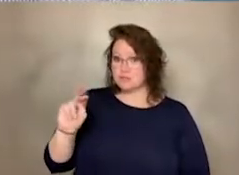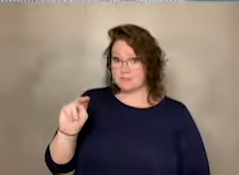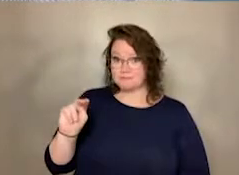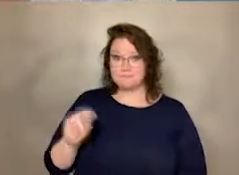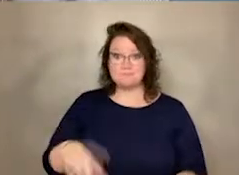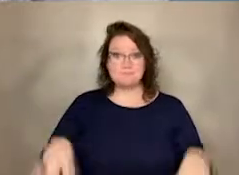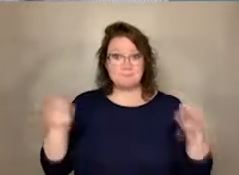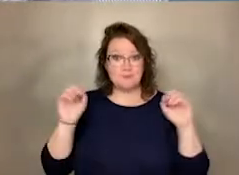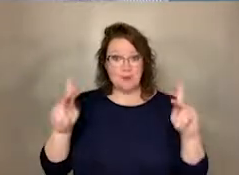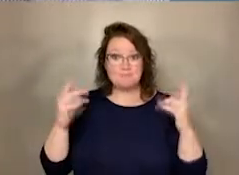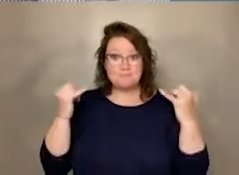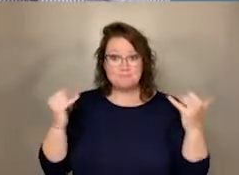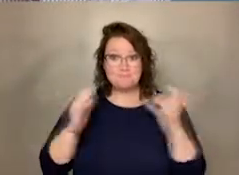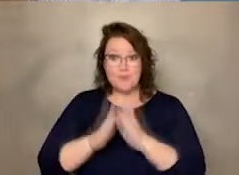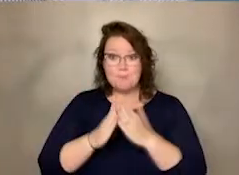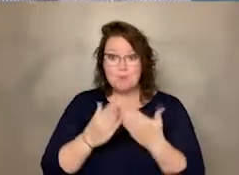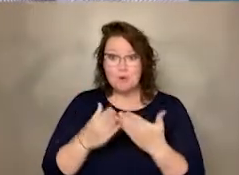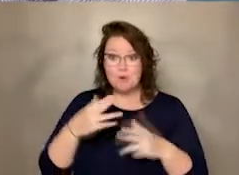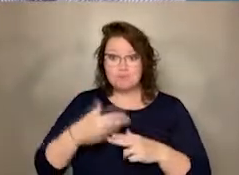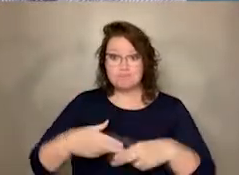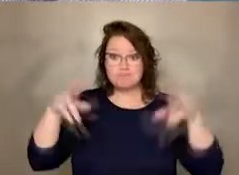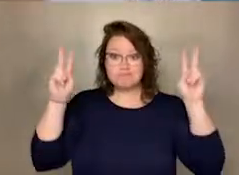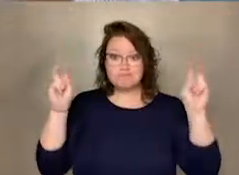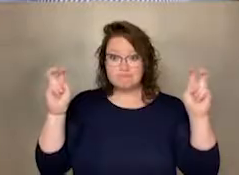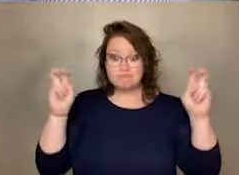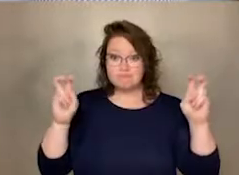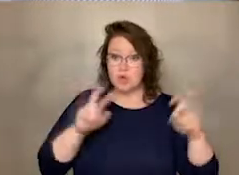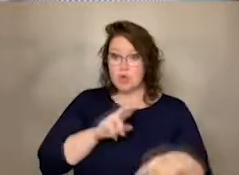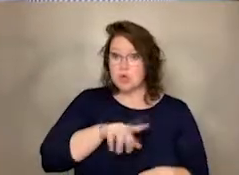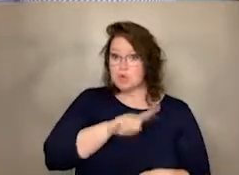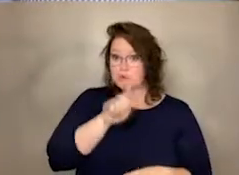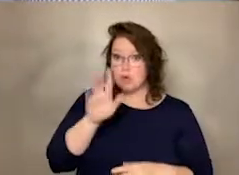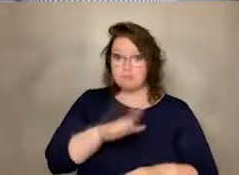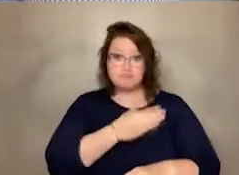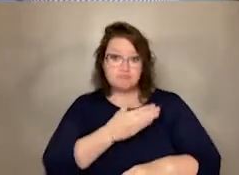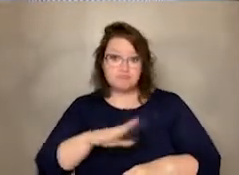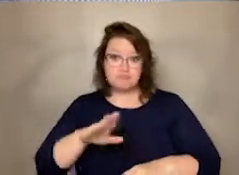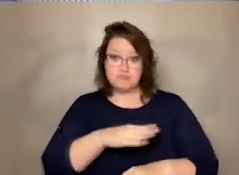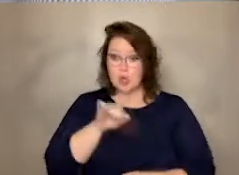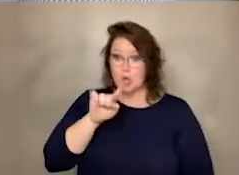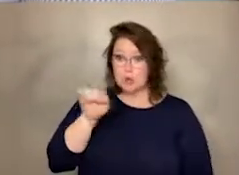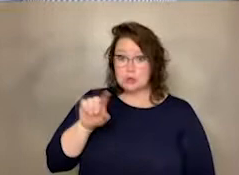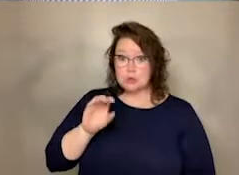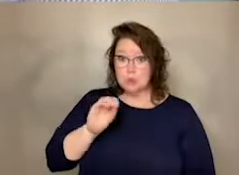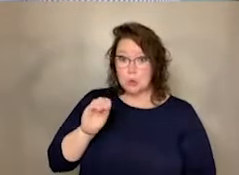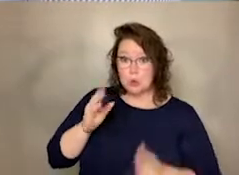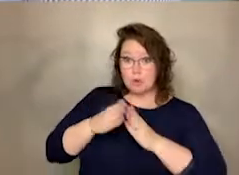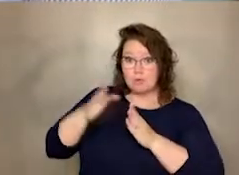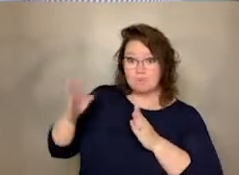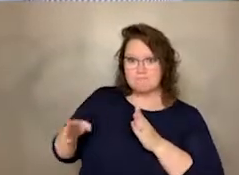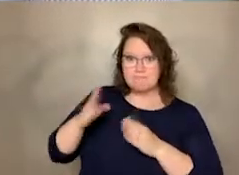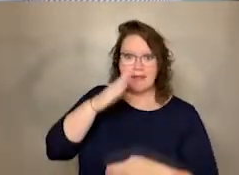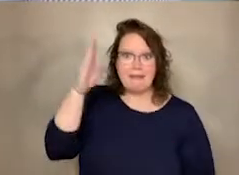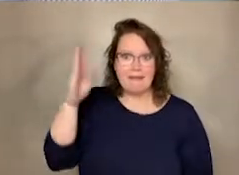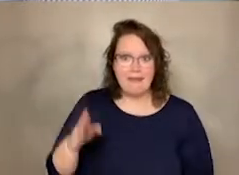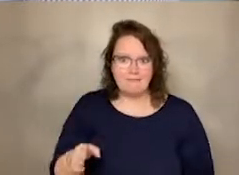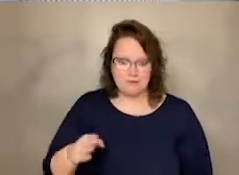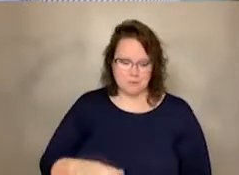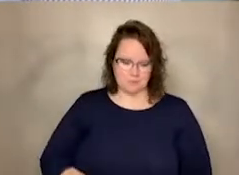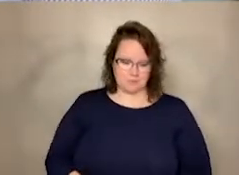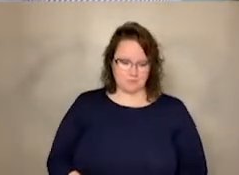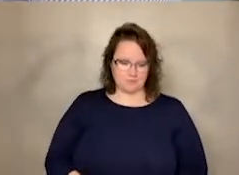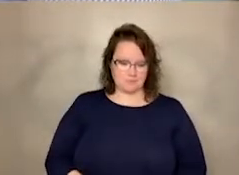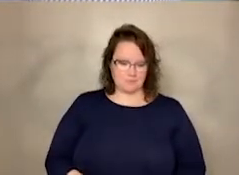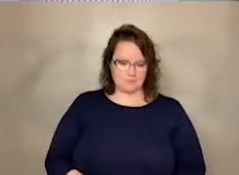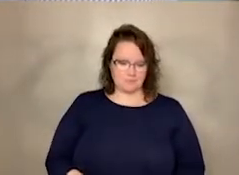today is Never Play Music, Right Next to the Zoo. Okay, friends, this is the book that I found. Never Play Music, Right Next